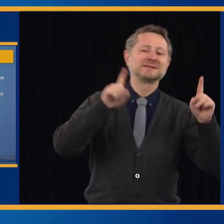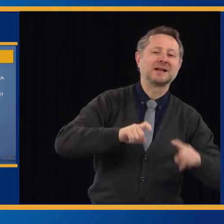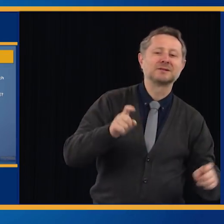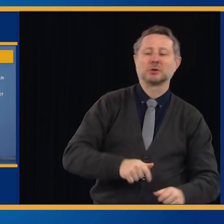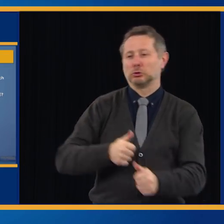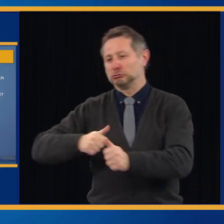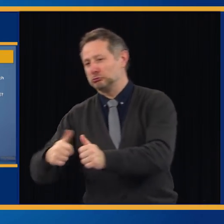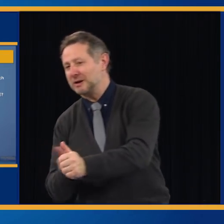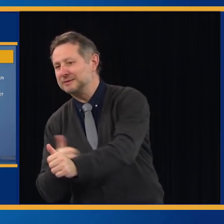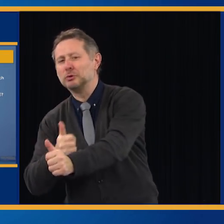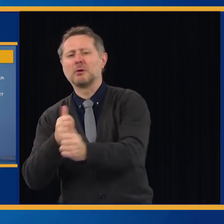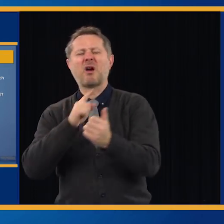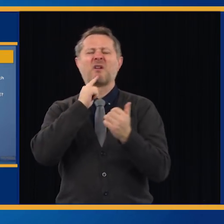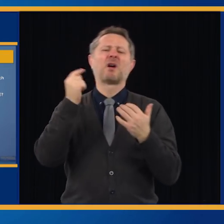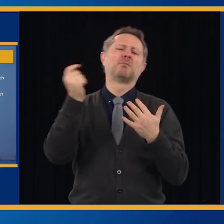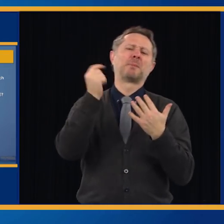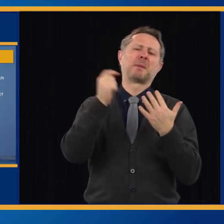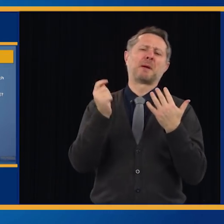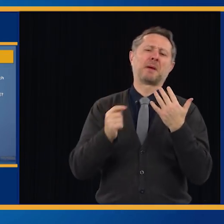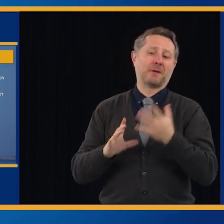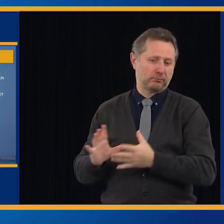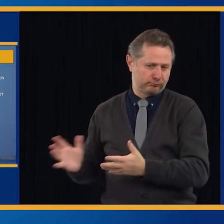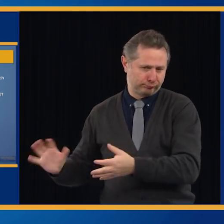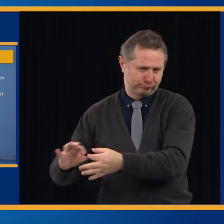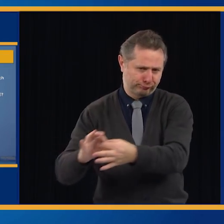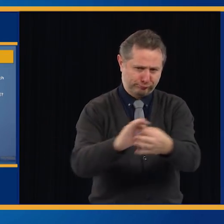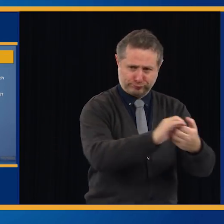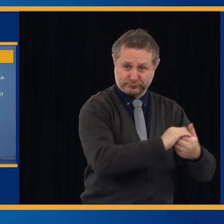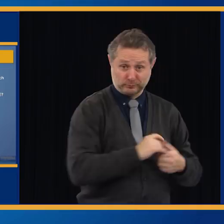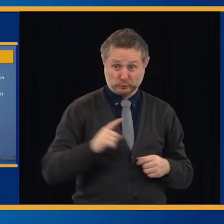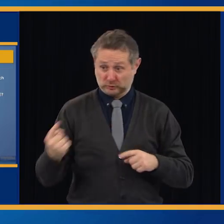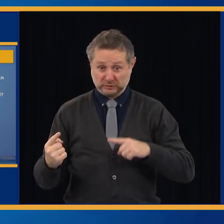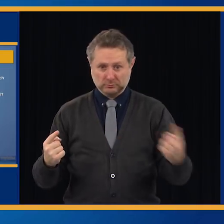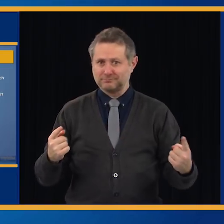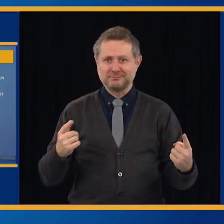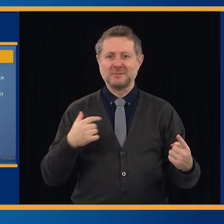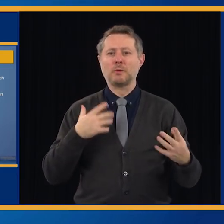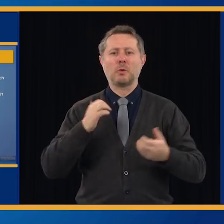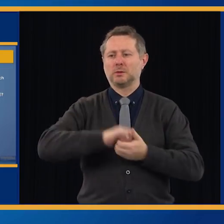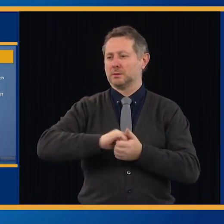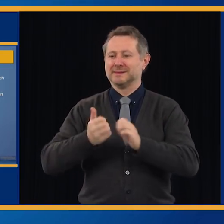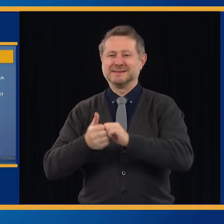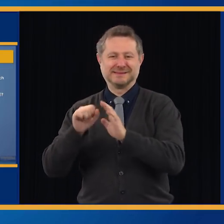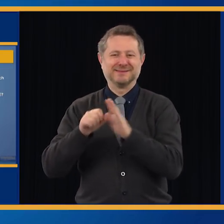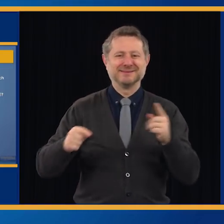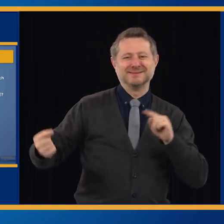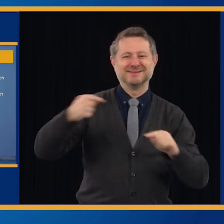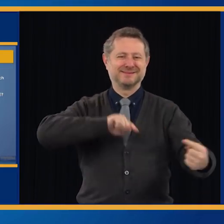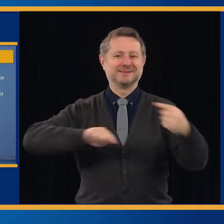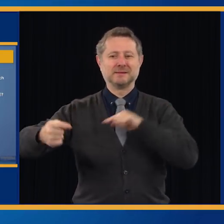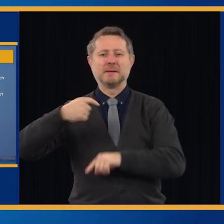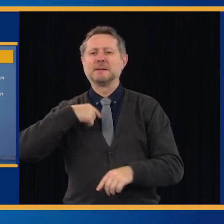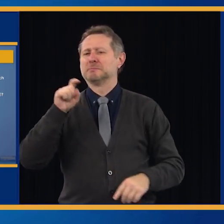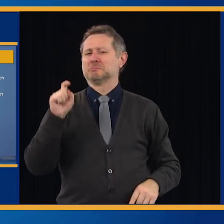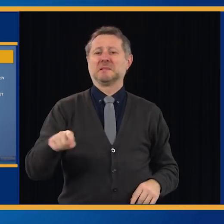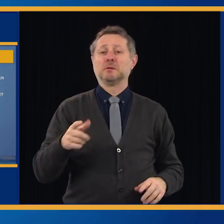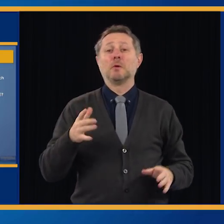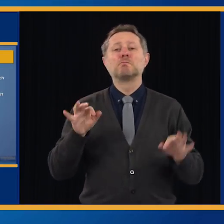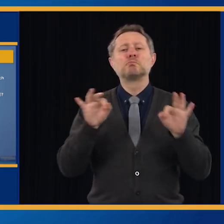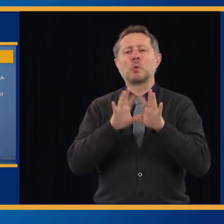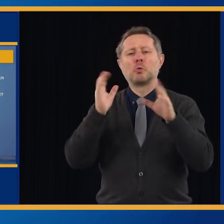coordinated on a multi-county effort. We have to reimagine telemedicine, reimagine